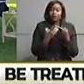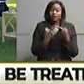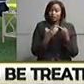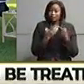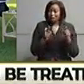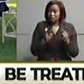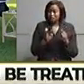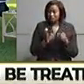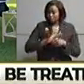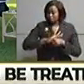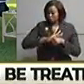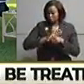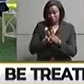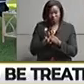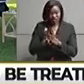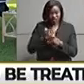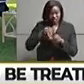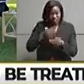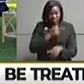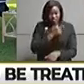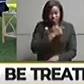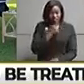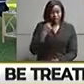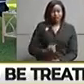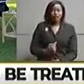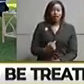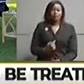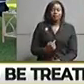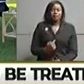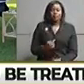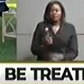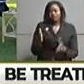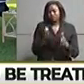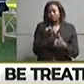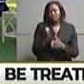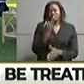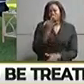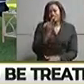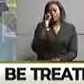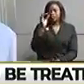this virus in China, the figure was around 3%.